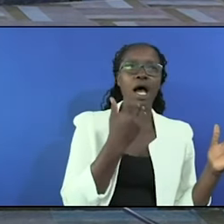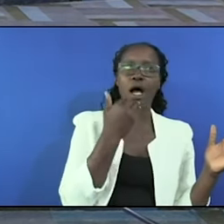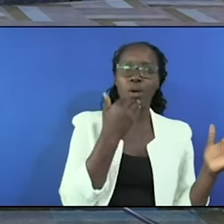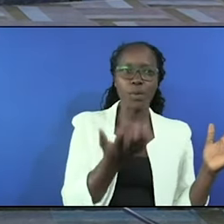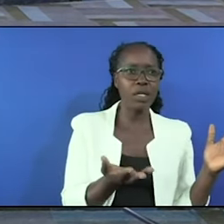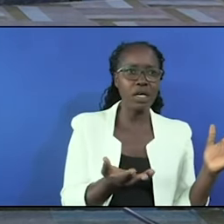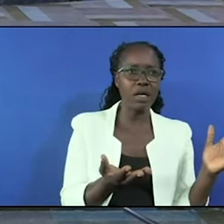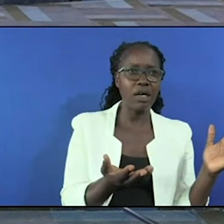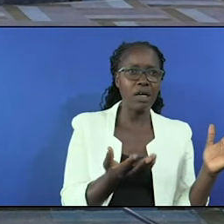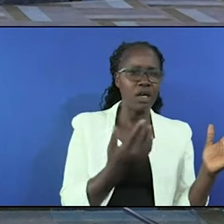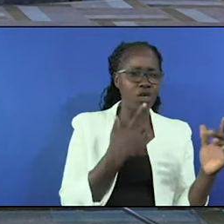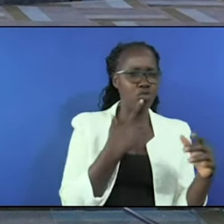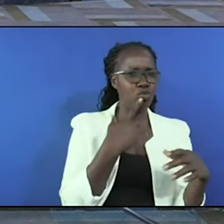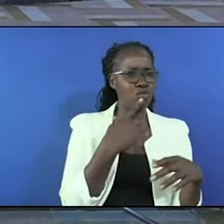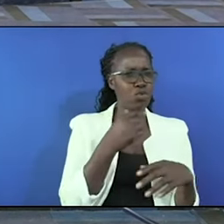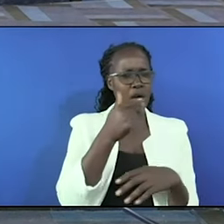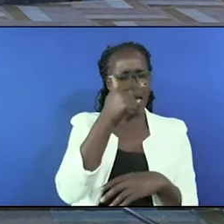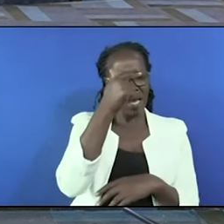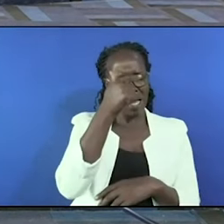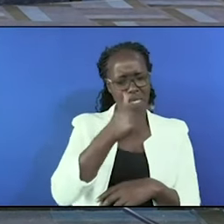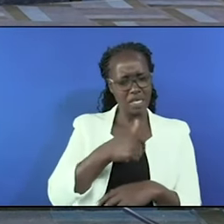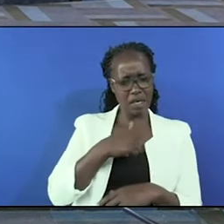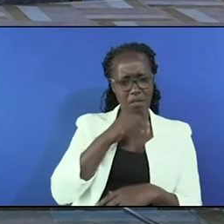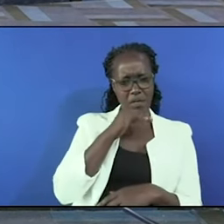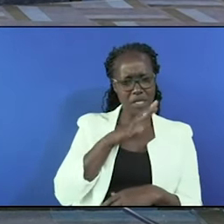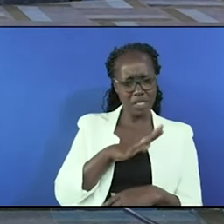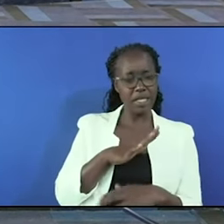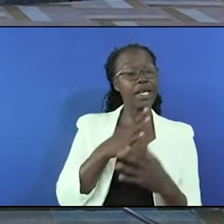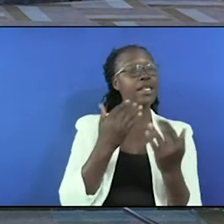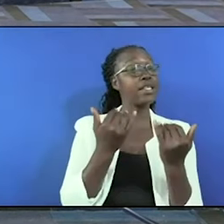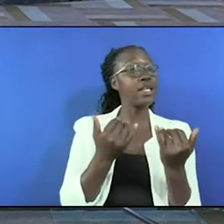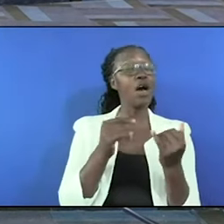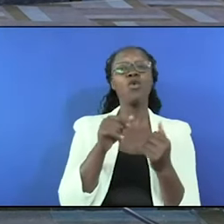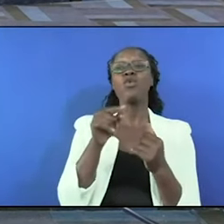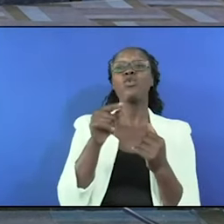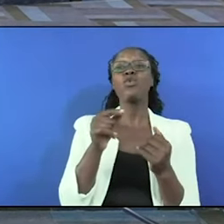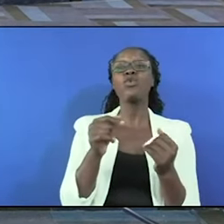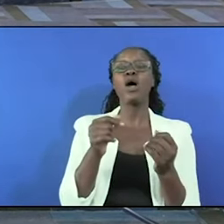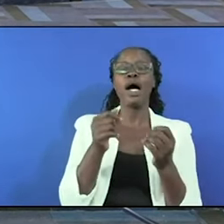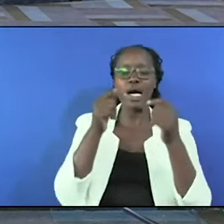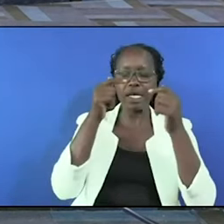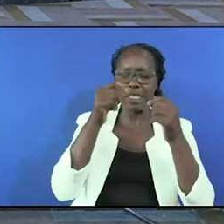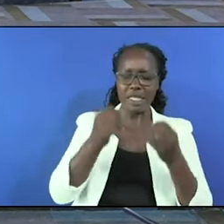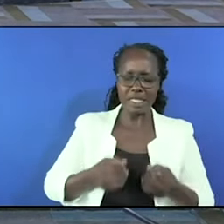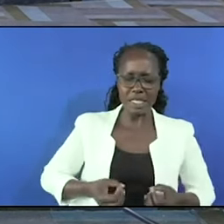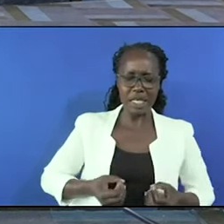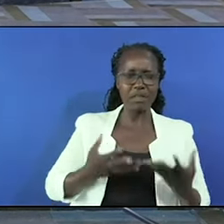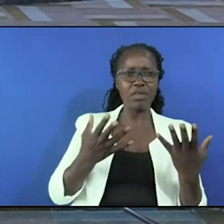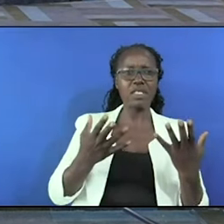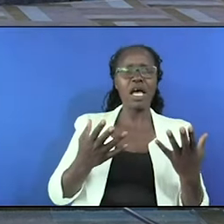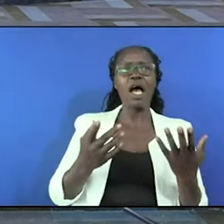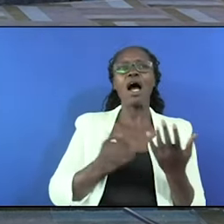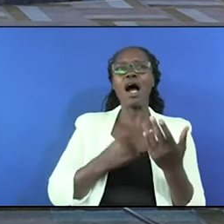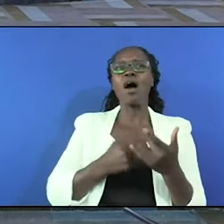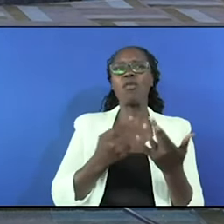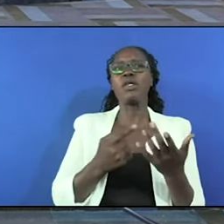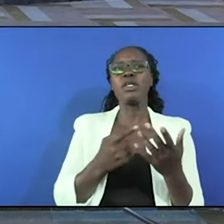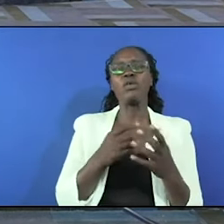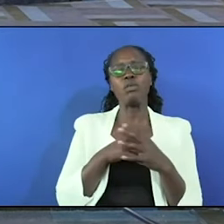"It is now time for sacrifice, my son. And now, you are the sacrifice." How many will bring their hands?